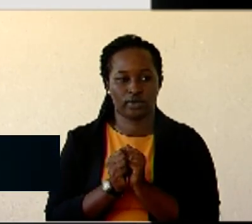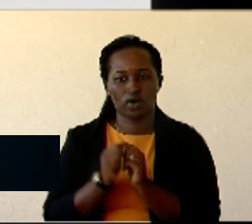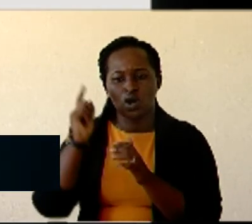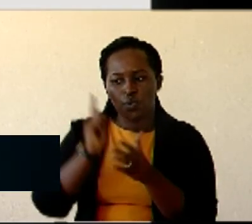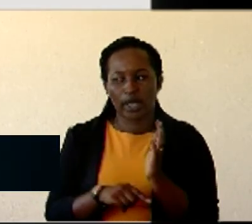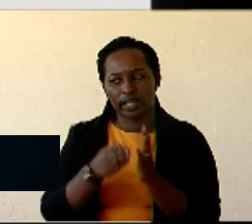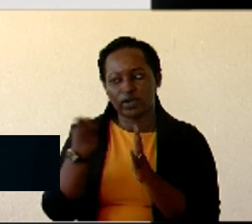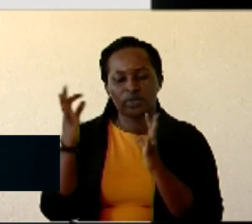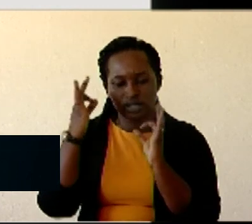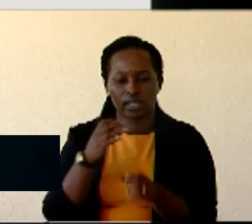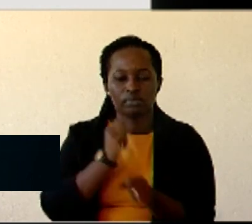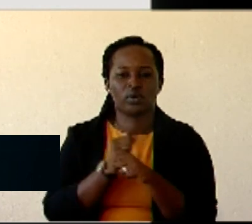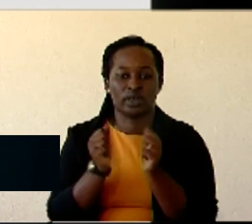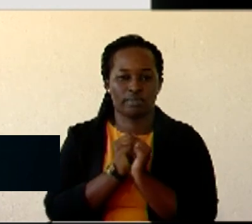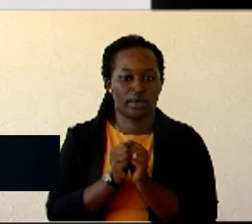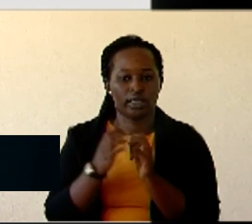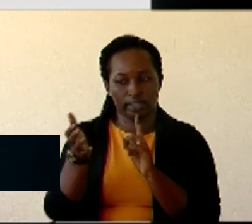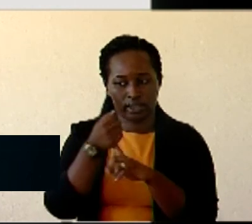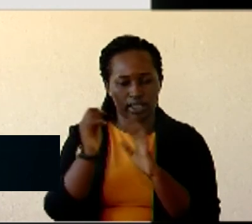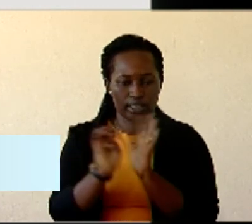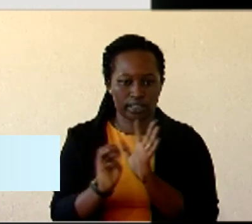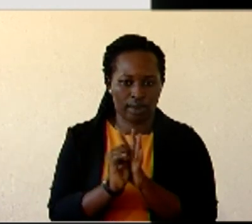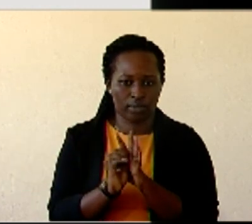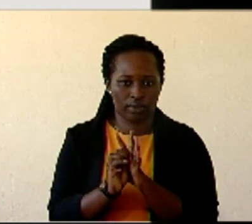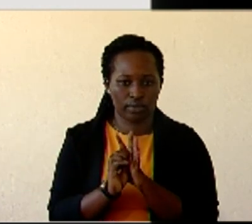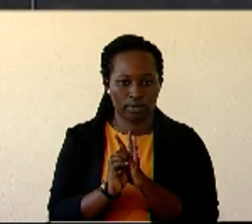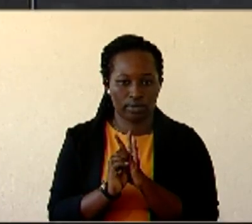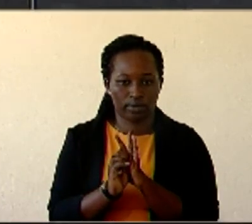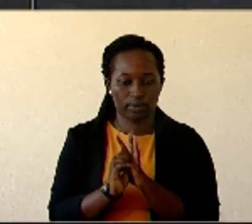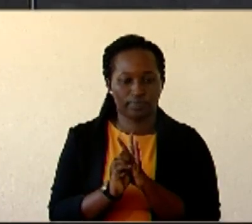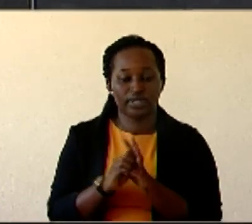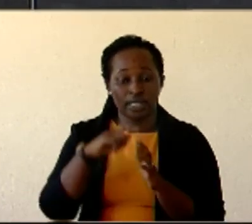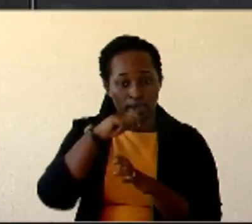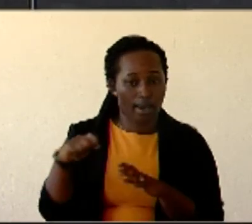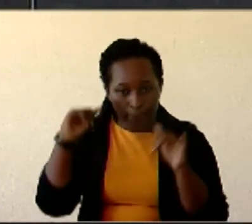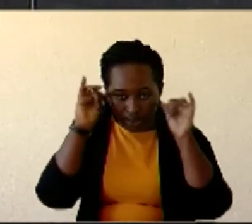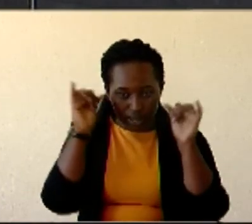those products that are produced together? Take an example, beef